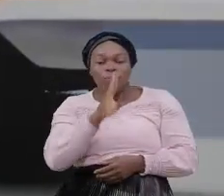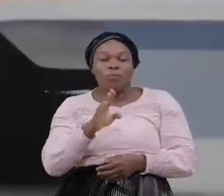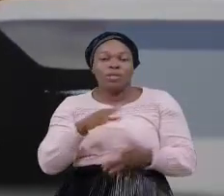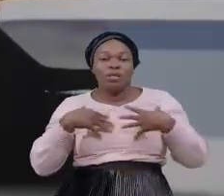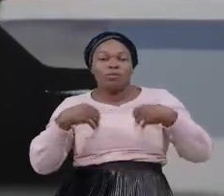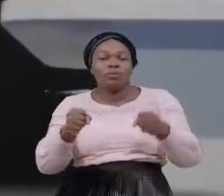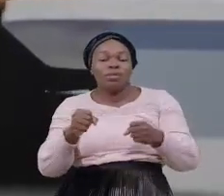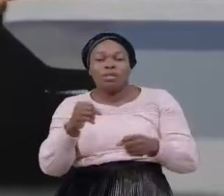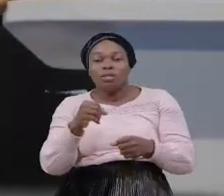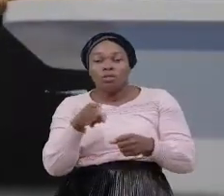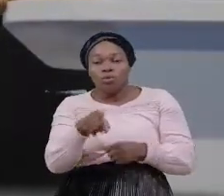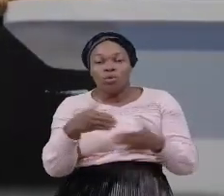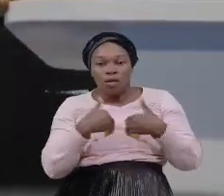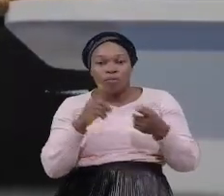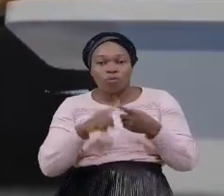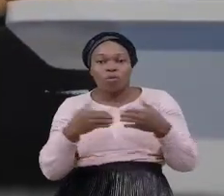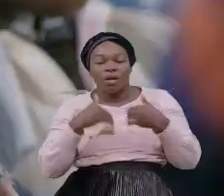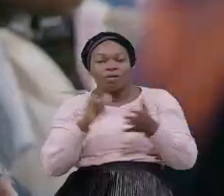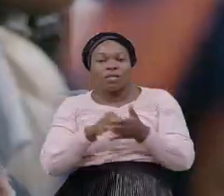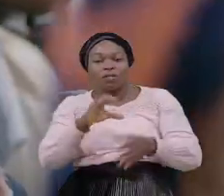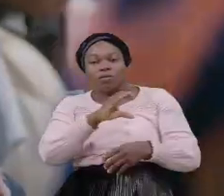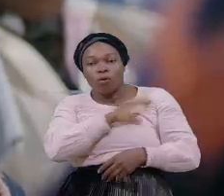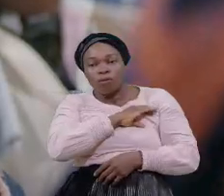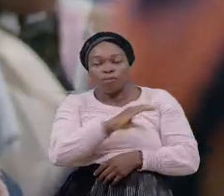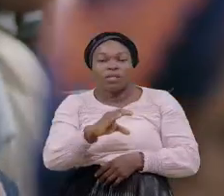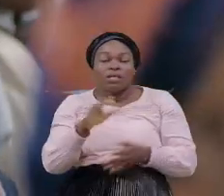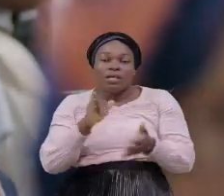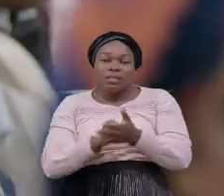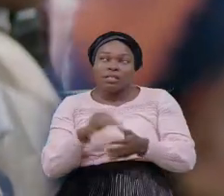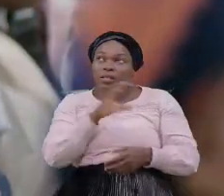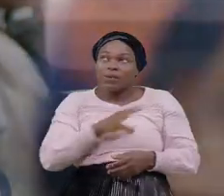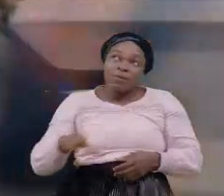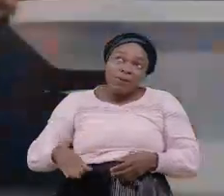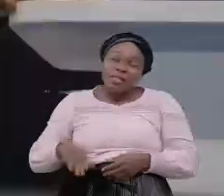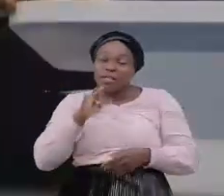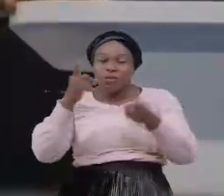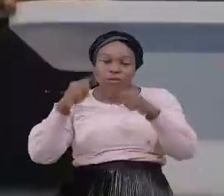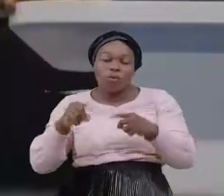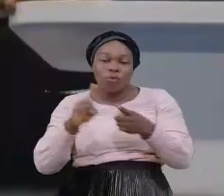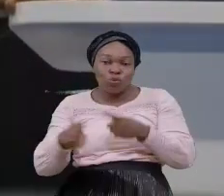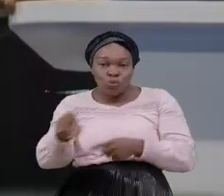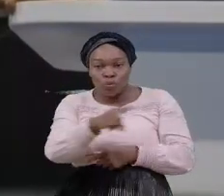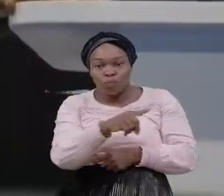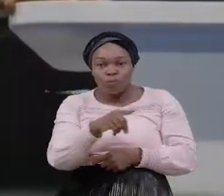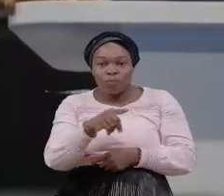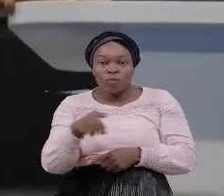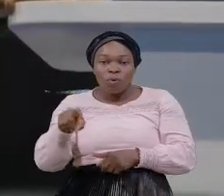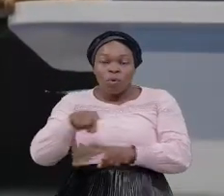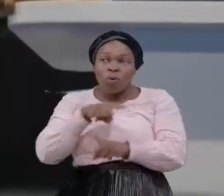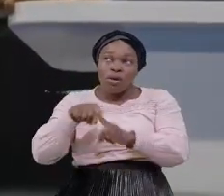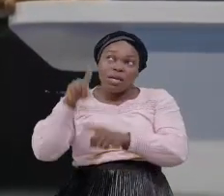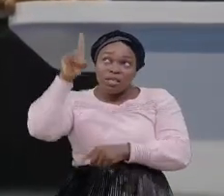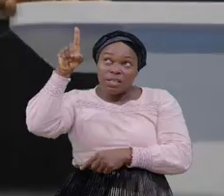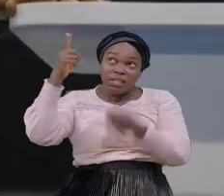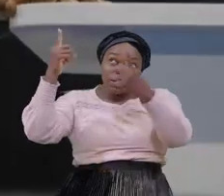Christ is coming to me. He is coming tonight. And when he gets to me, I will be